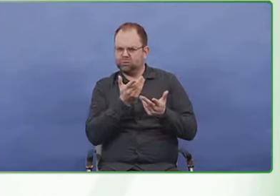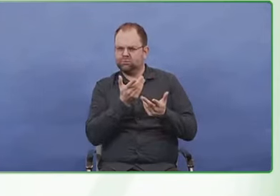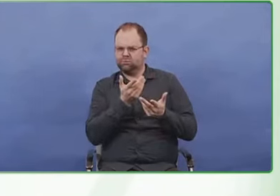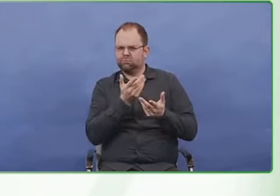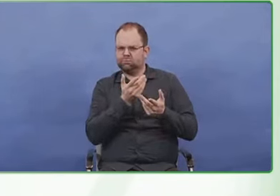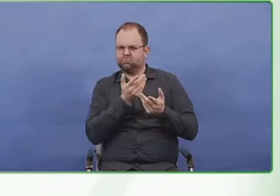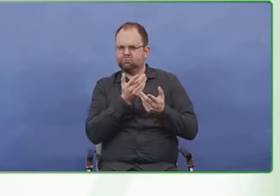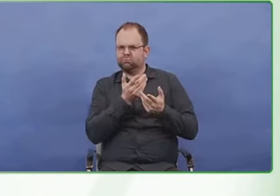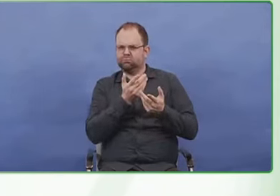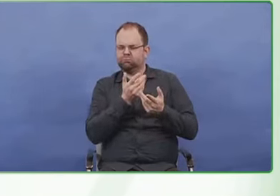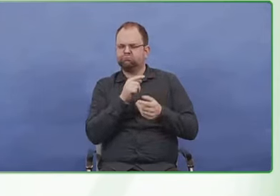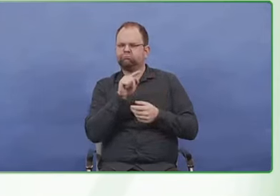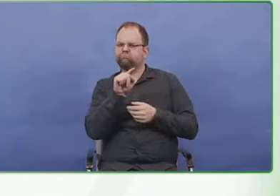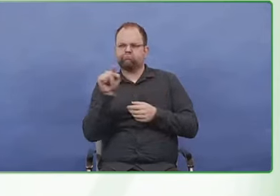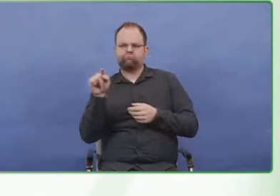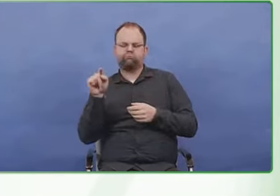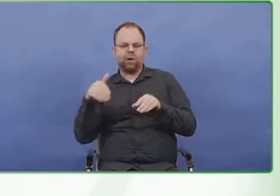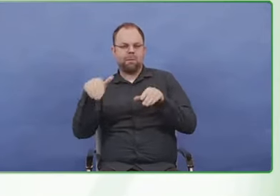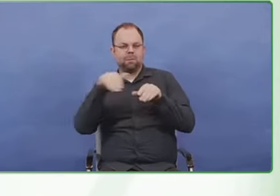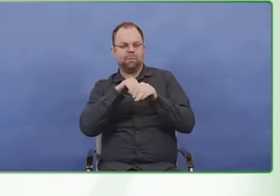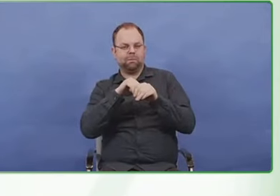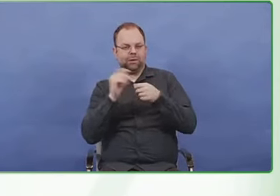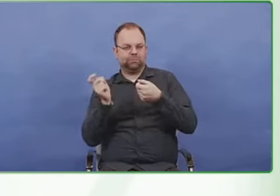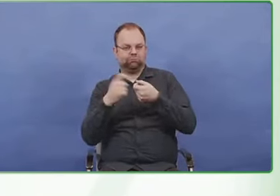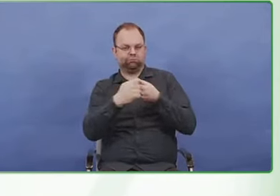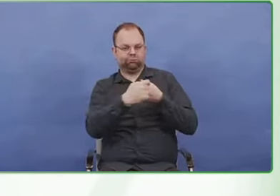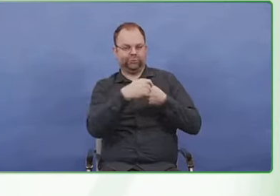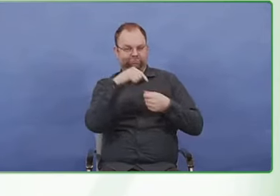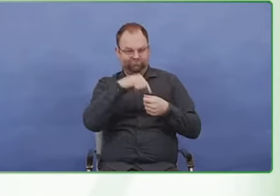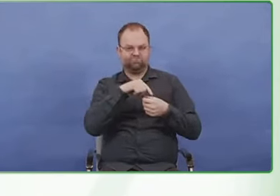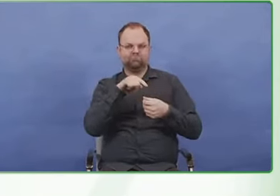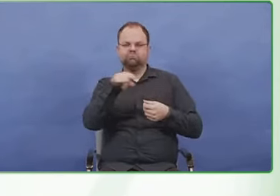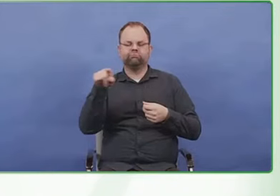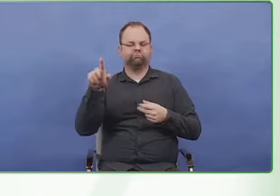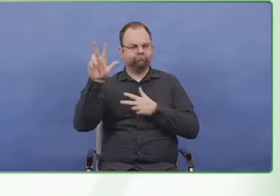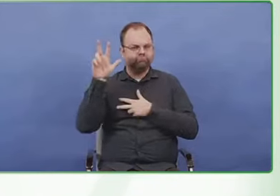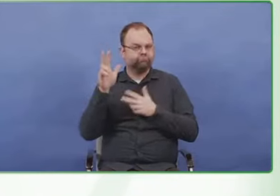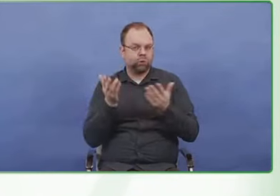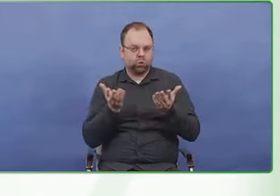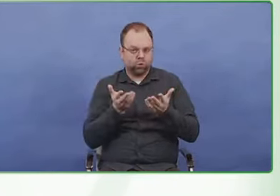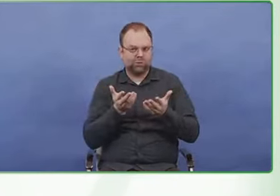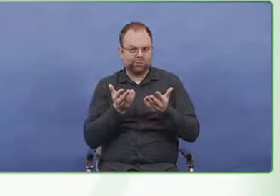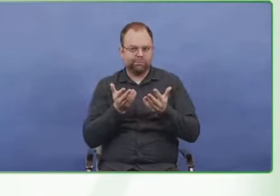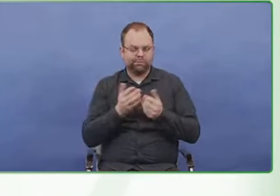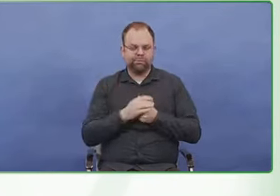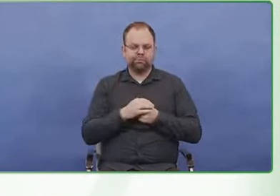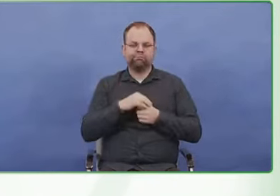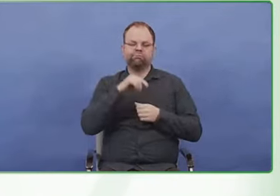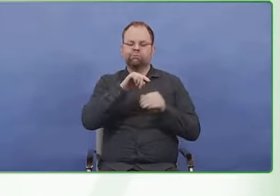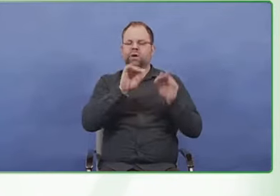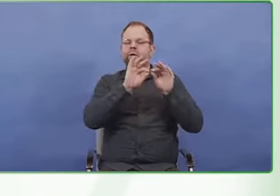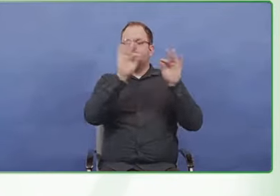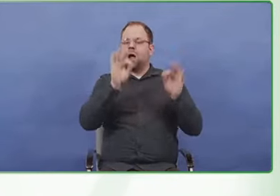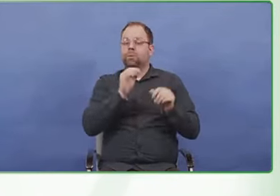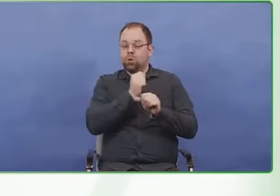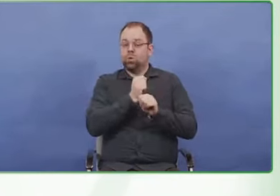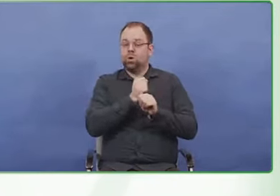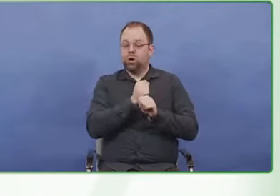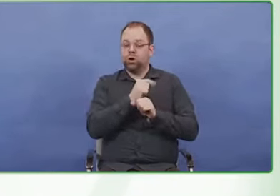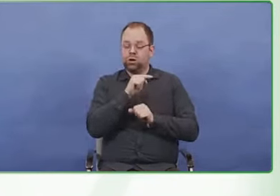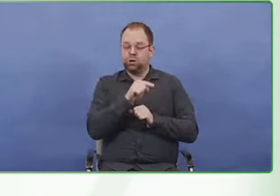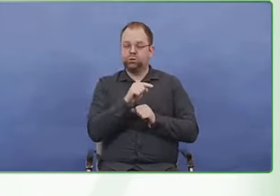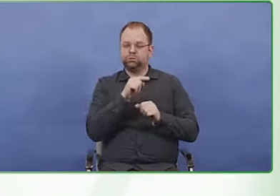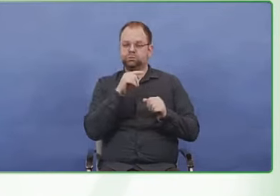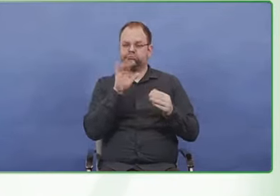also know, and this was a very significant issue, particularly during the pandemic, that persons with disabilities do face, every day in